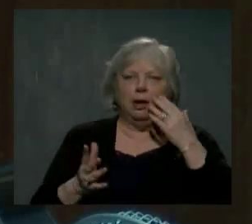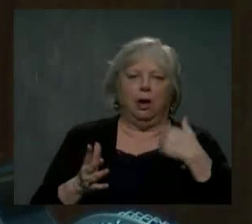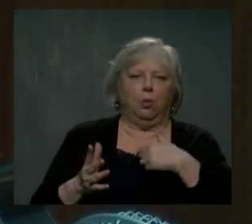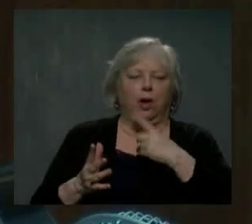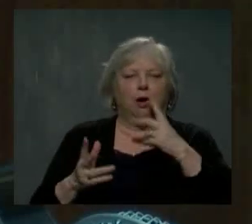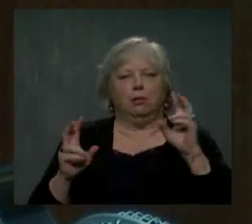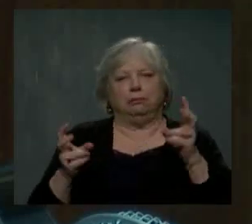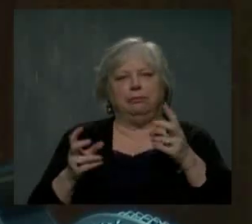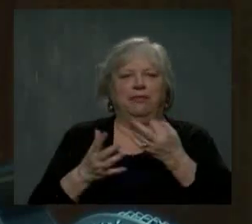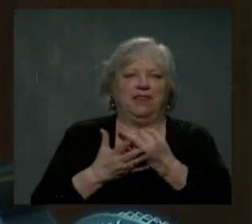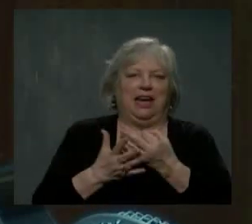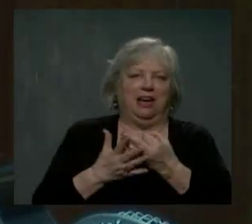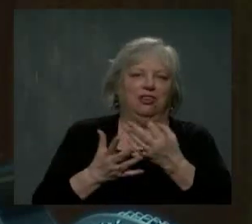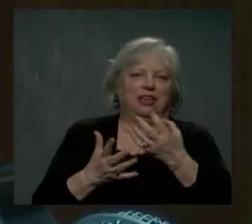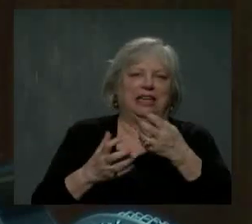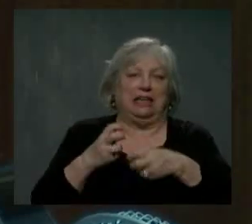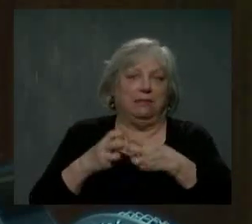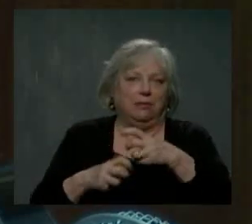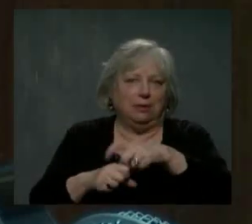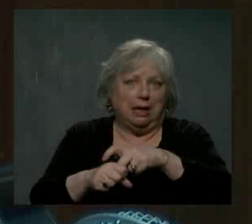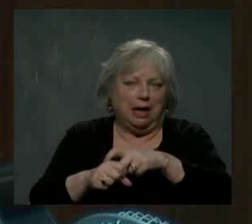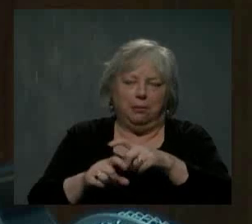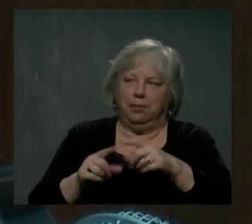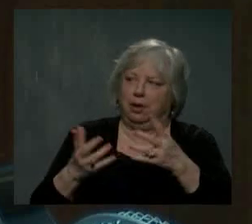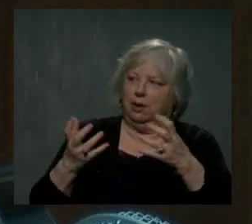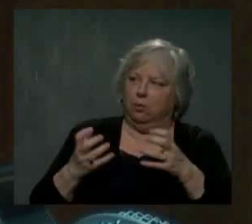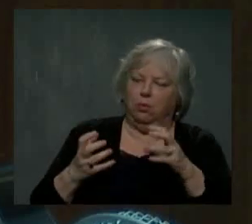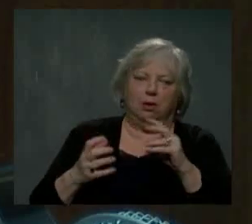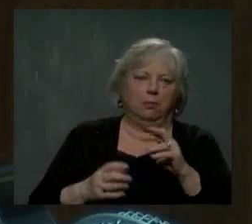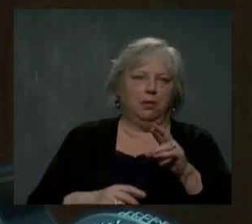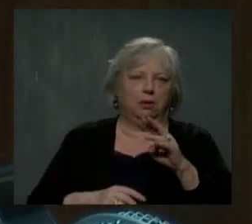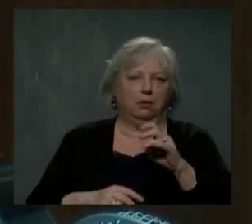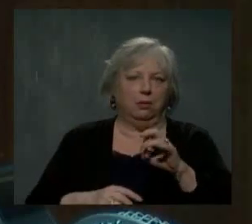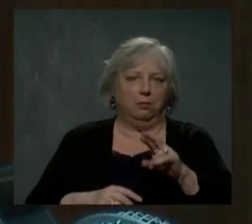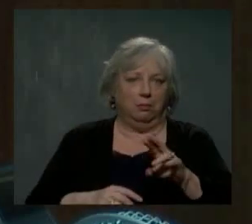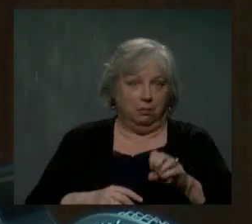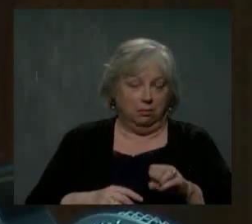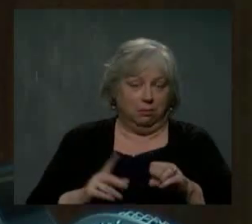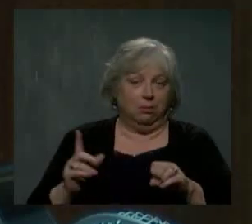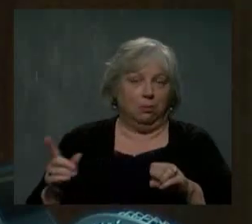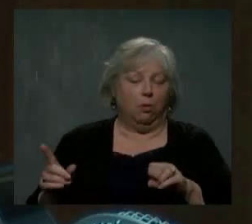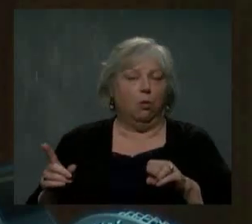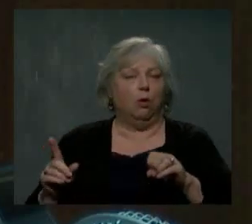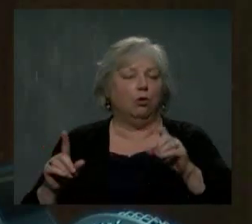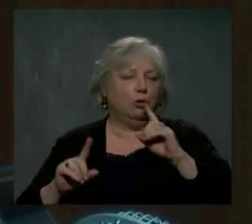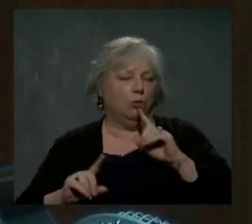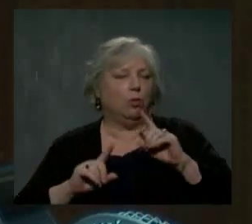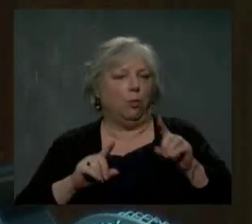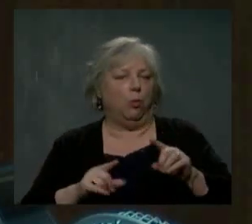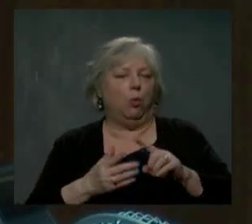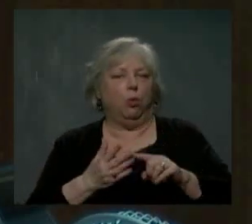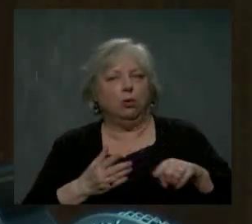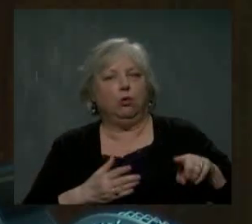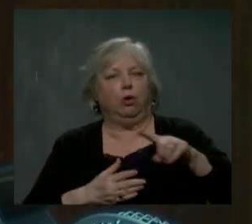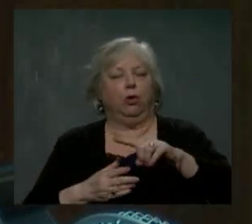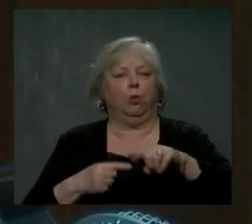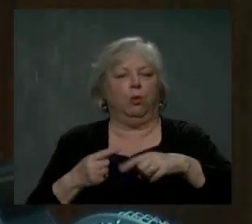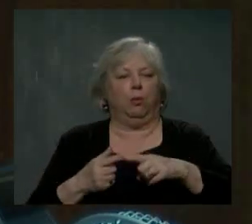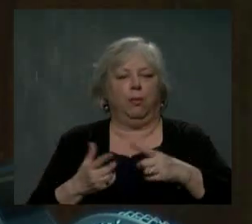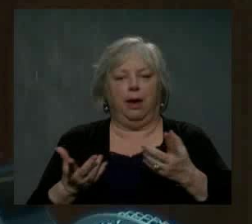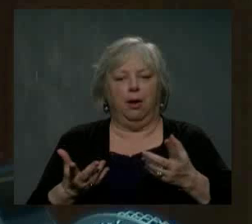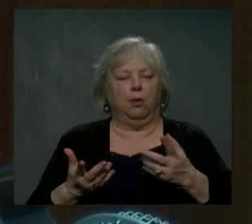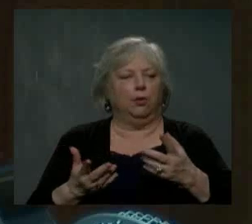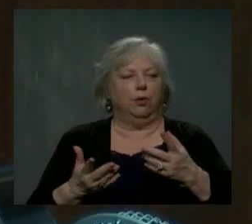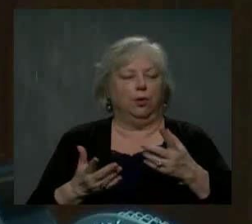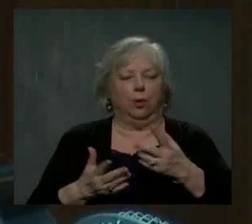difficult times financially, but I did want Mr. Moore to give you a report out on where we